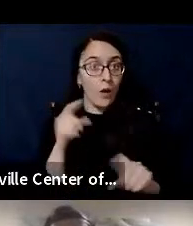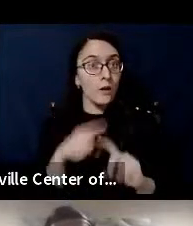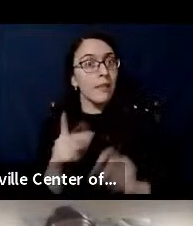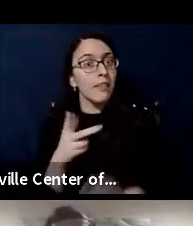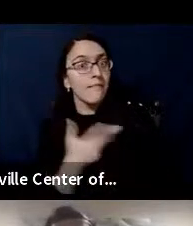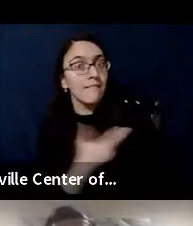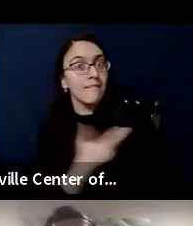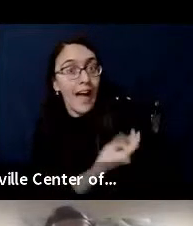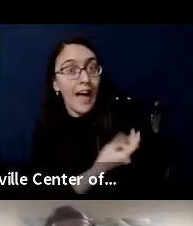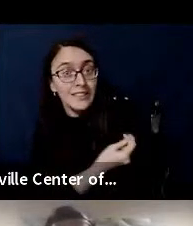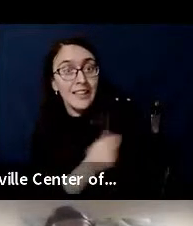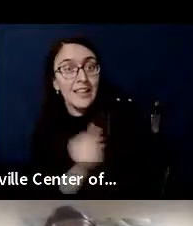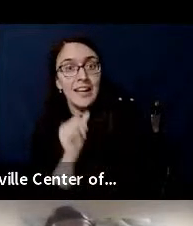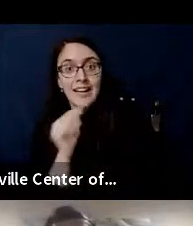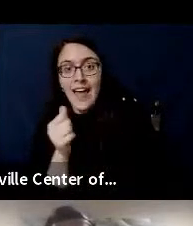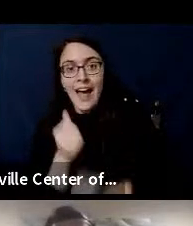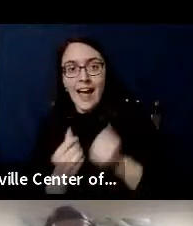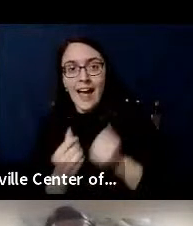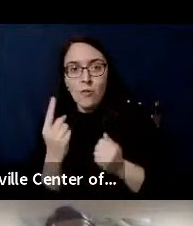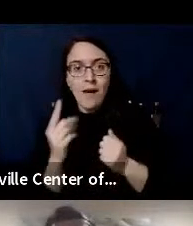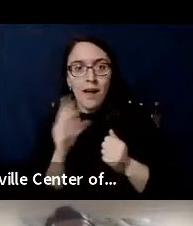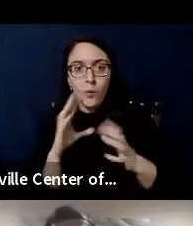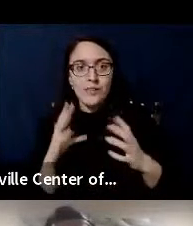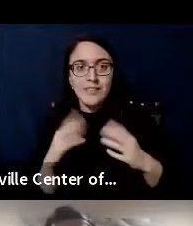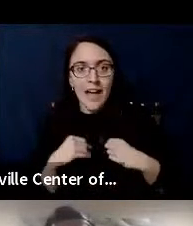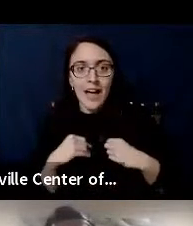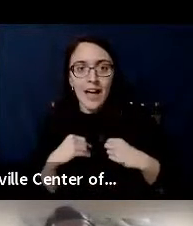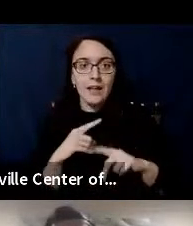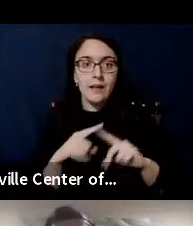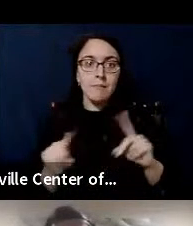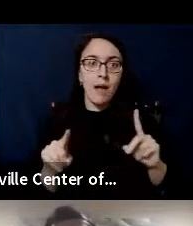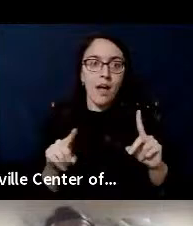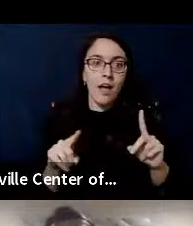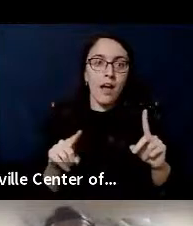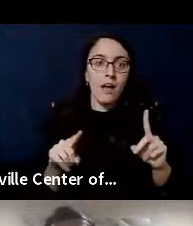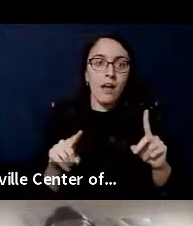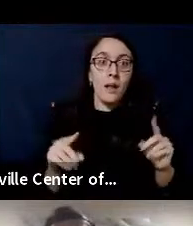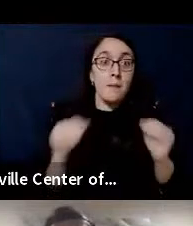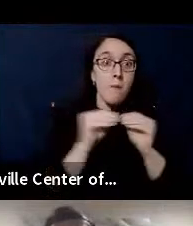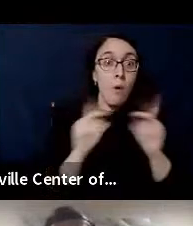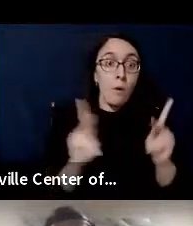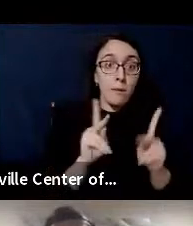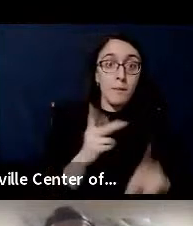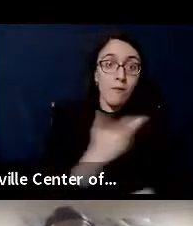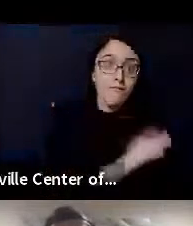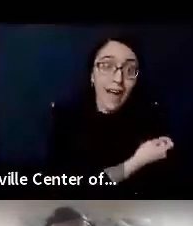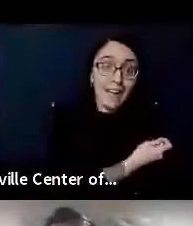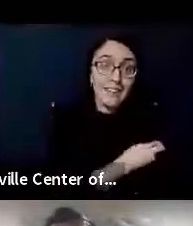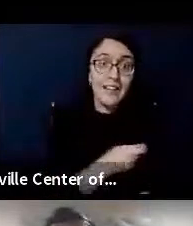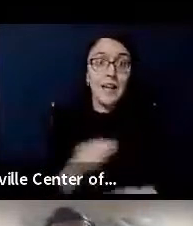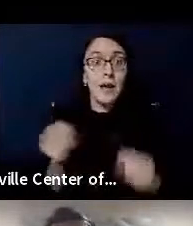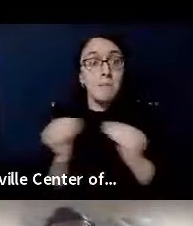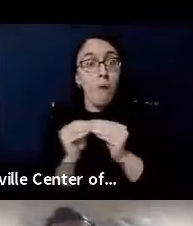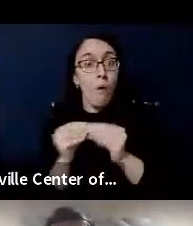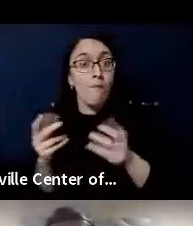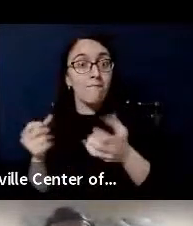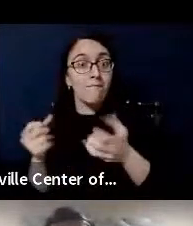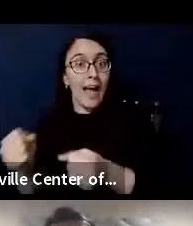take it, but the more people who take it, the sooner we're going to get back to what is some sense of